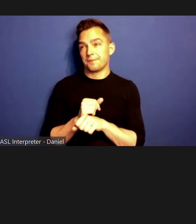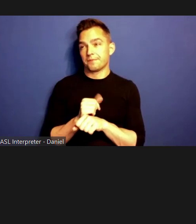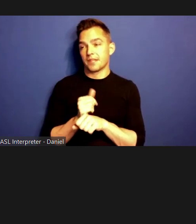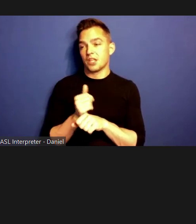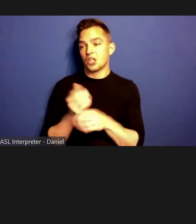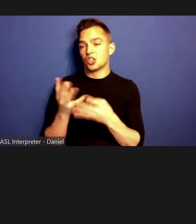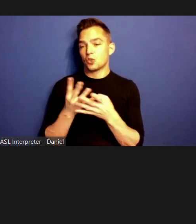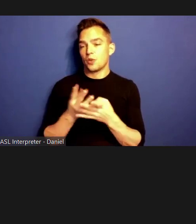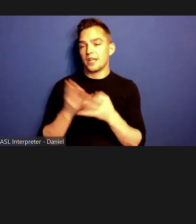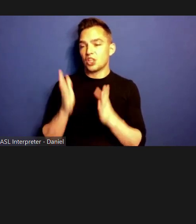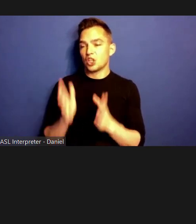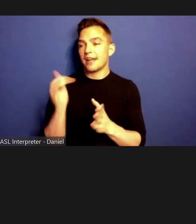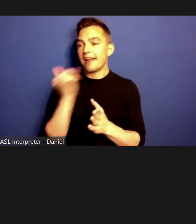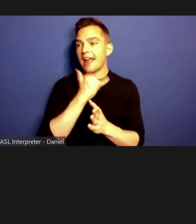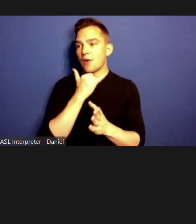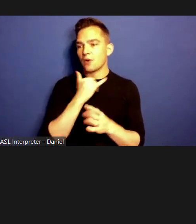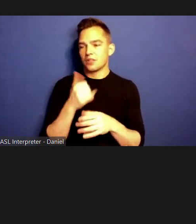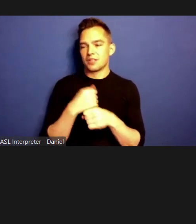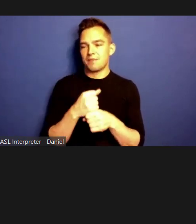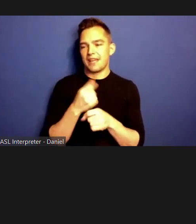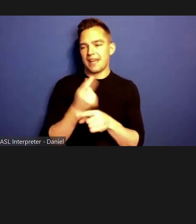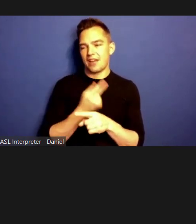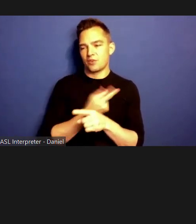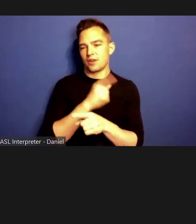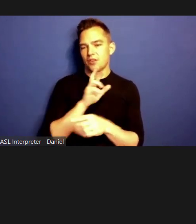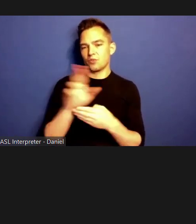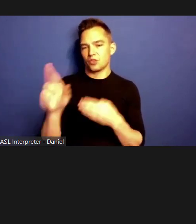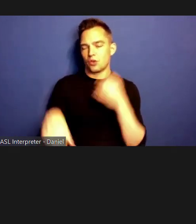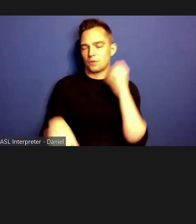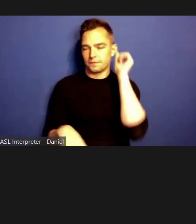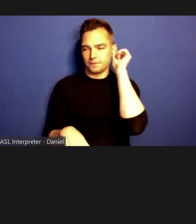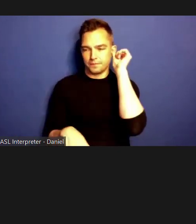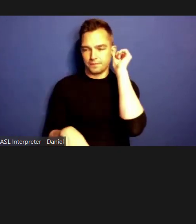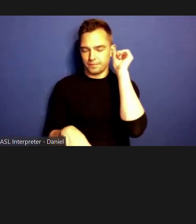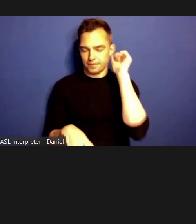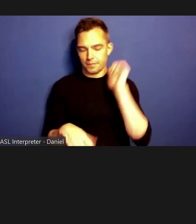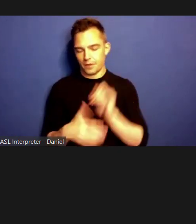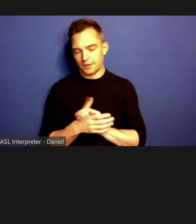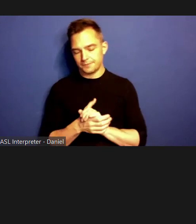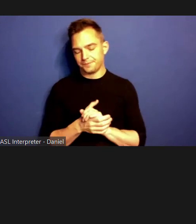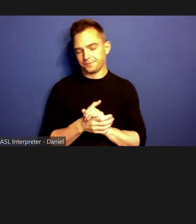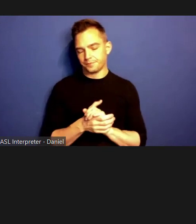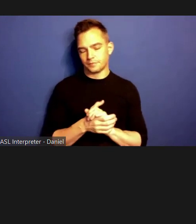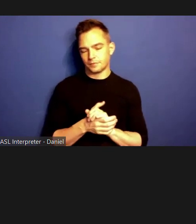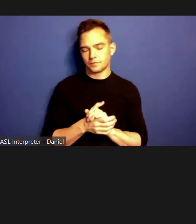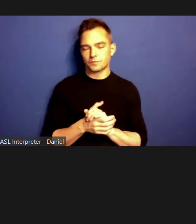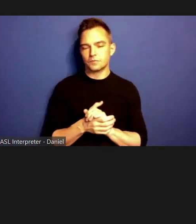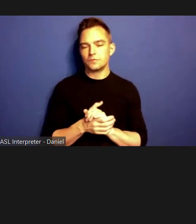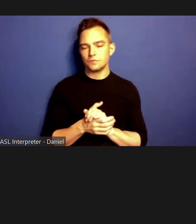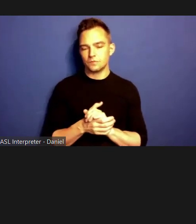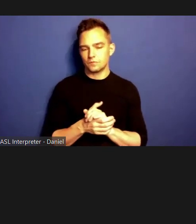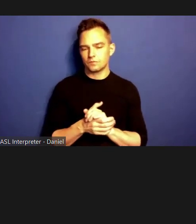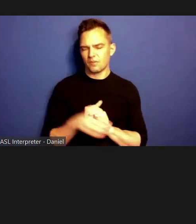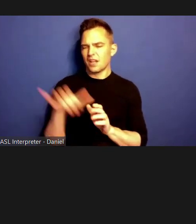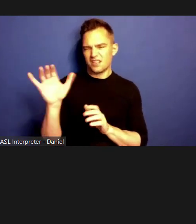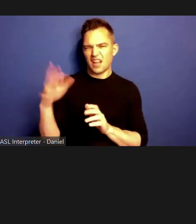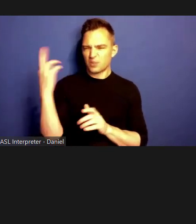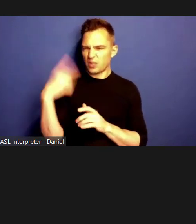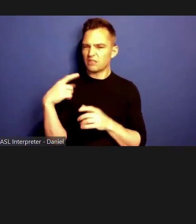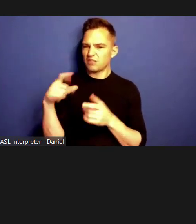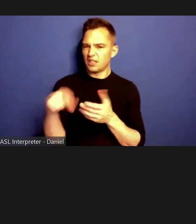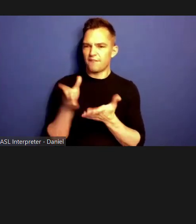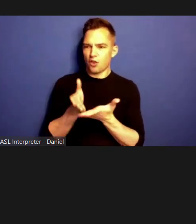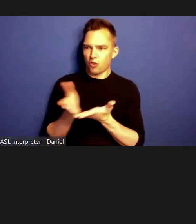screener error to produce inaccurate results. And so that's really why there's that need then for